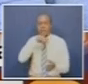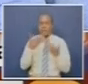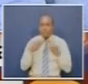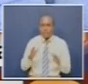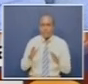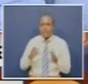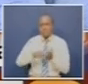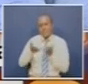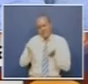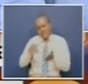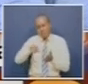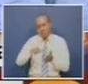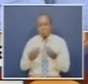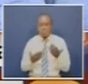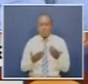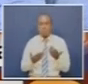there's need for change of tact.